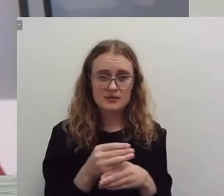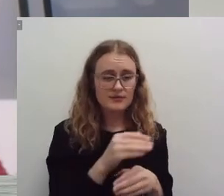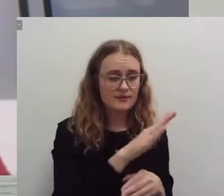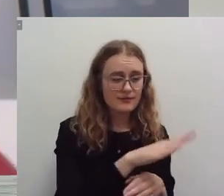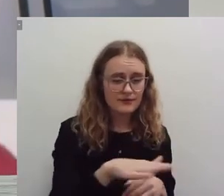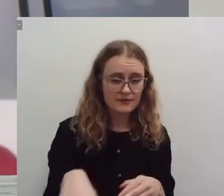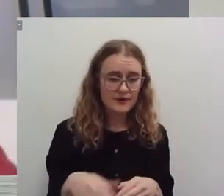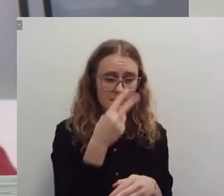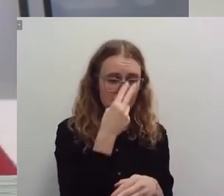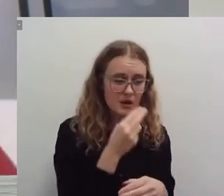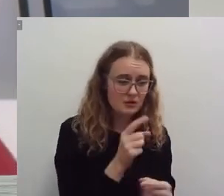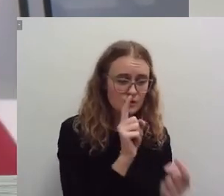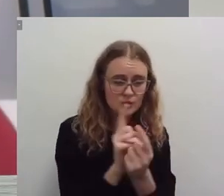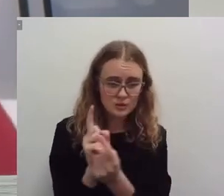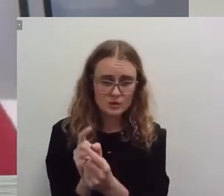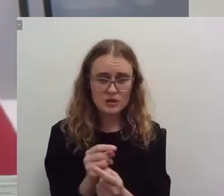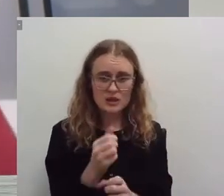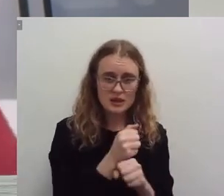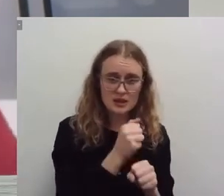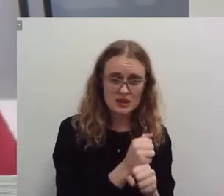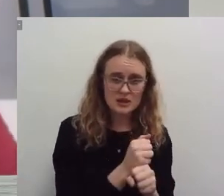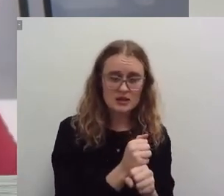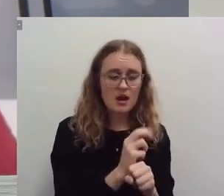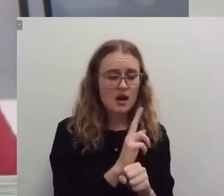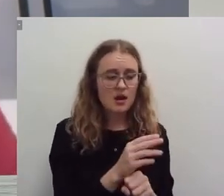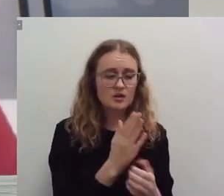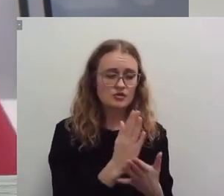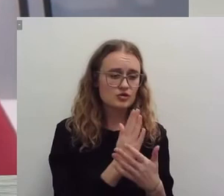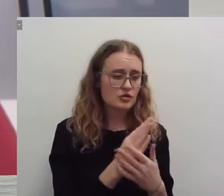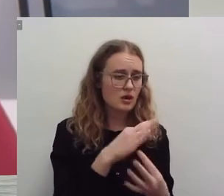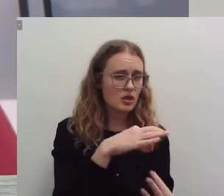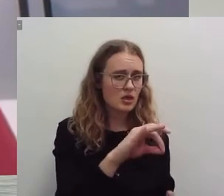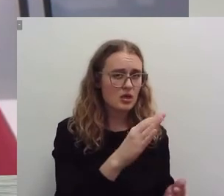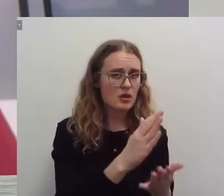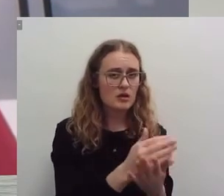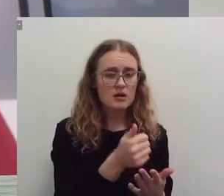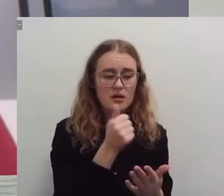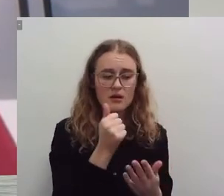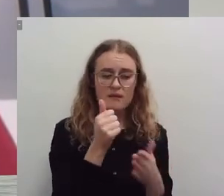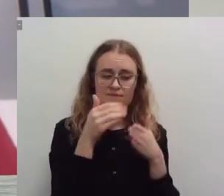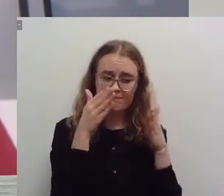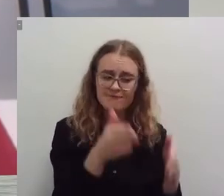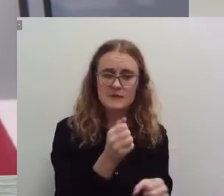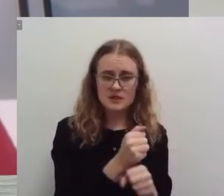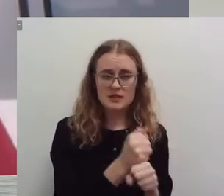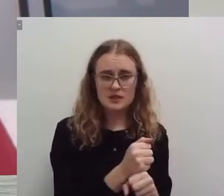wrong, to give them a space where they can meet others